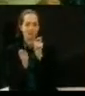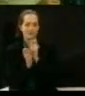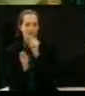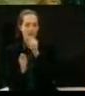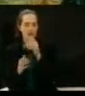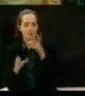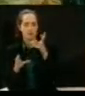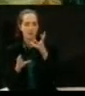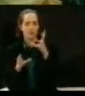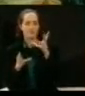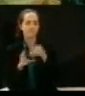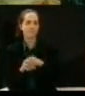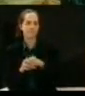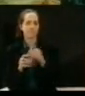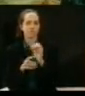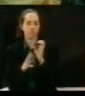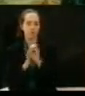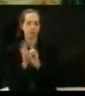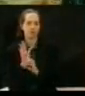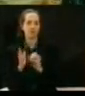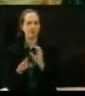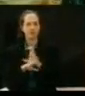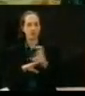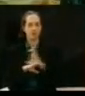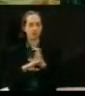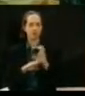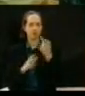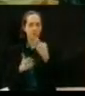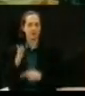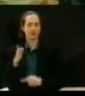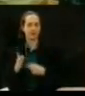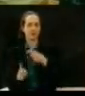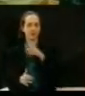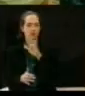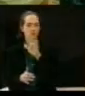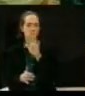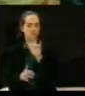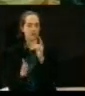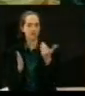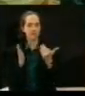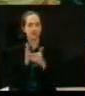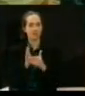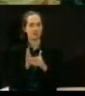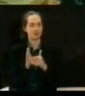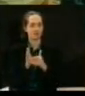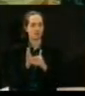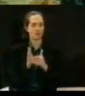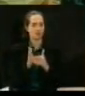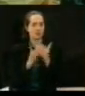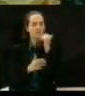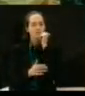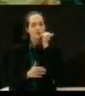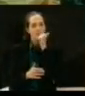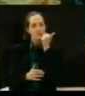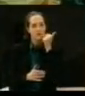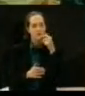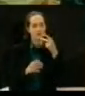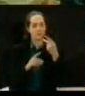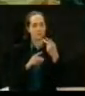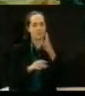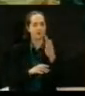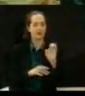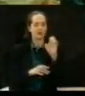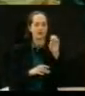think $25,000 a day, by the EPA because they failed to meet all the aspects of their MS4.